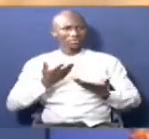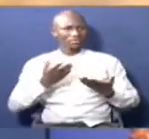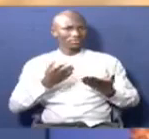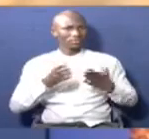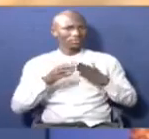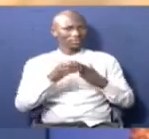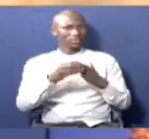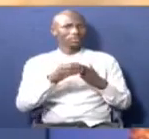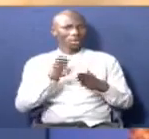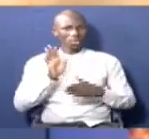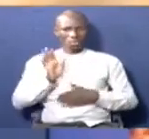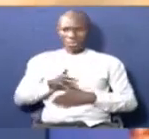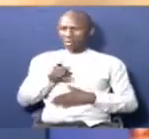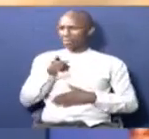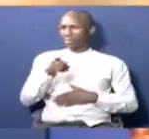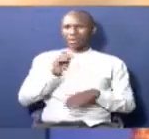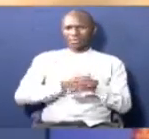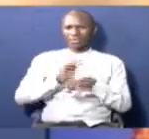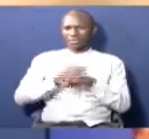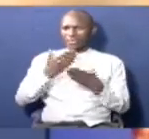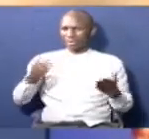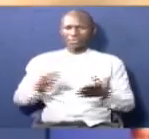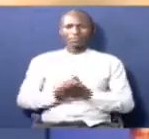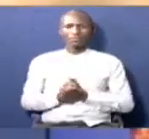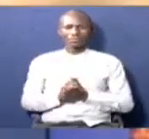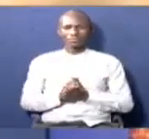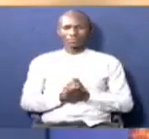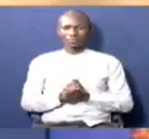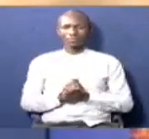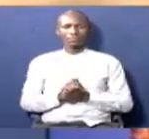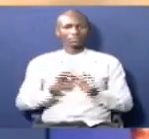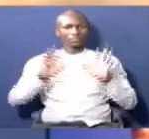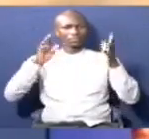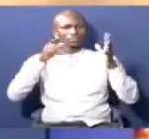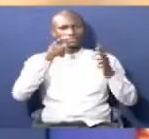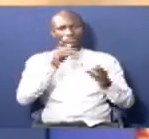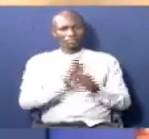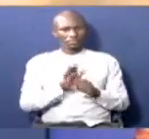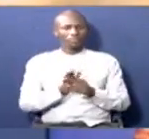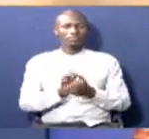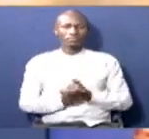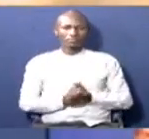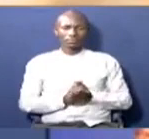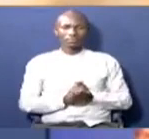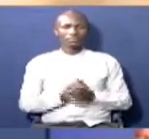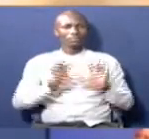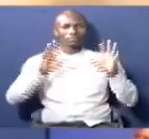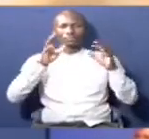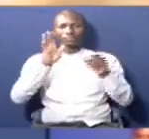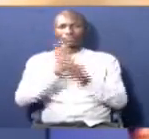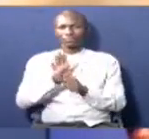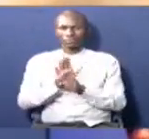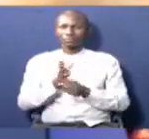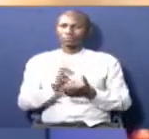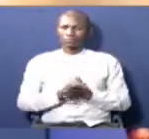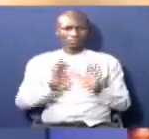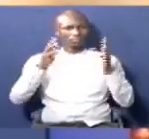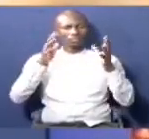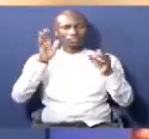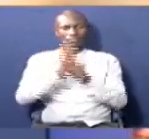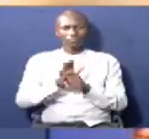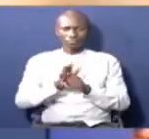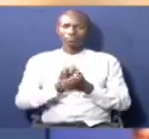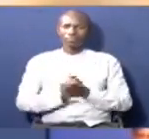led by a woman. Hiyo ni kitu mzuri sana. Hongera sana, hongera sana, hongera